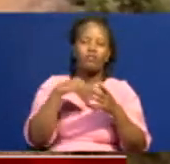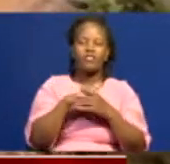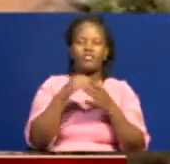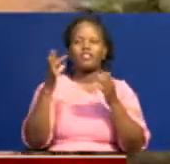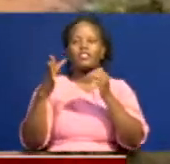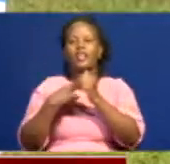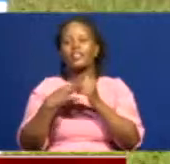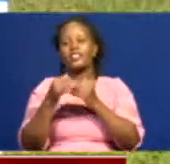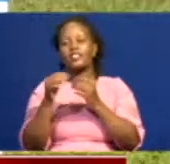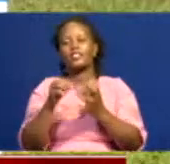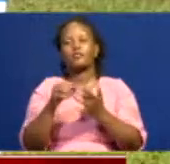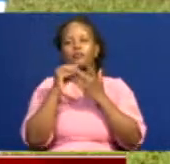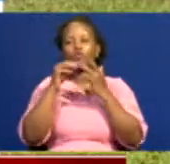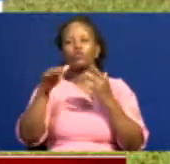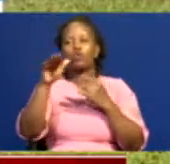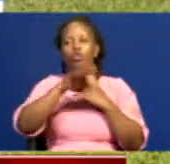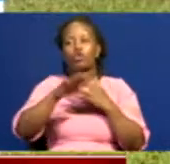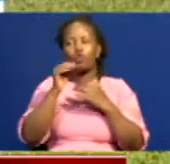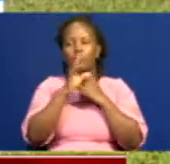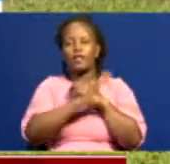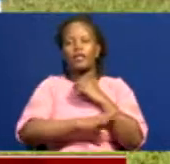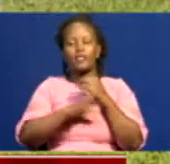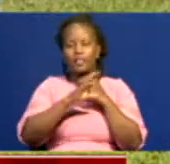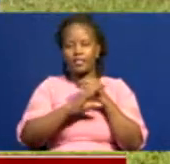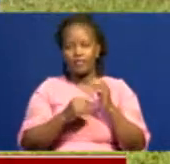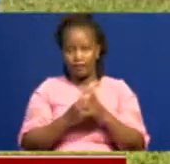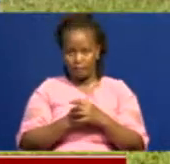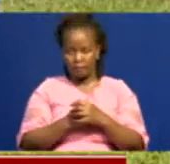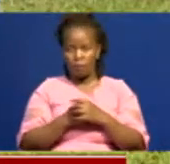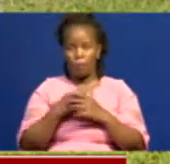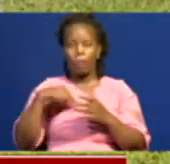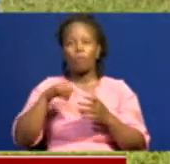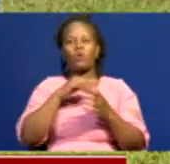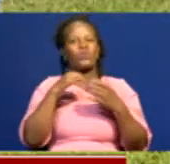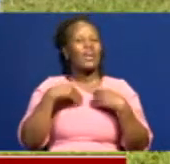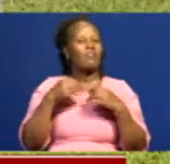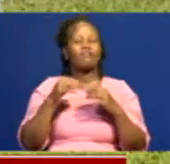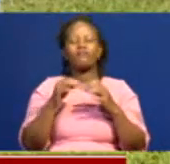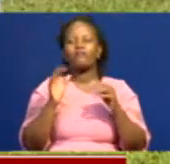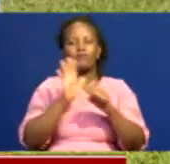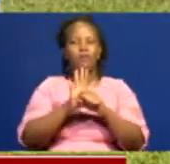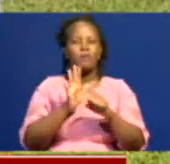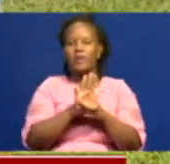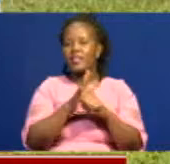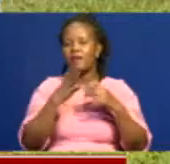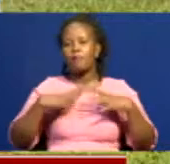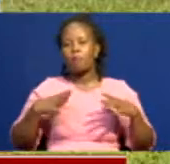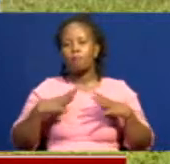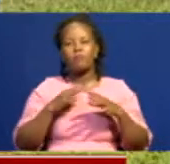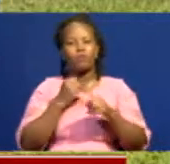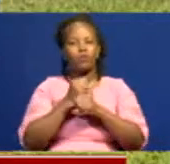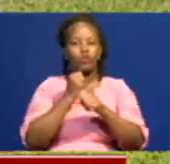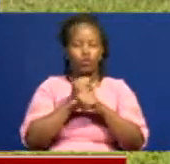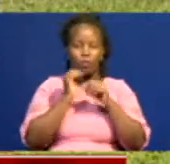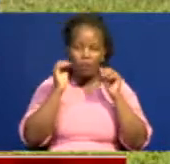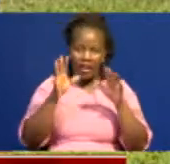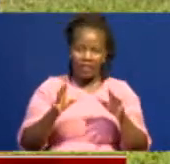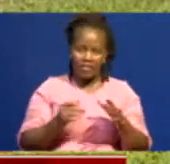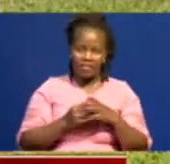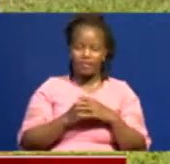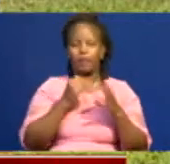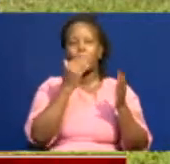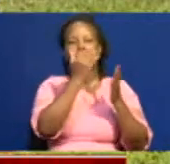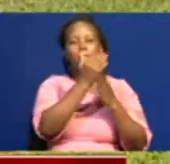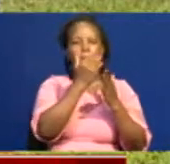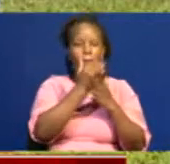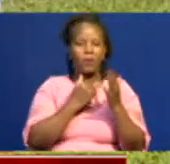Kenya. In this country, we have, of course, a huge unemployment issue. The SEZ program really is